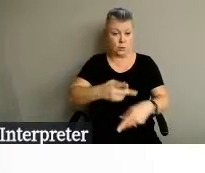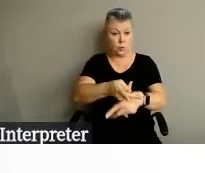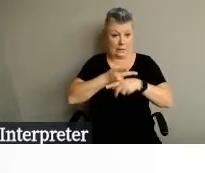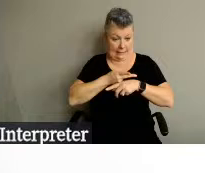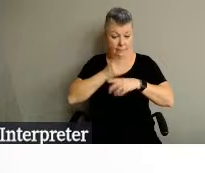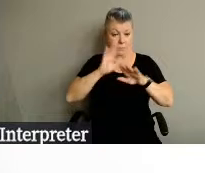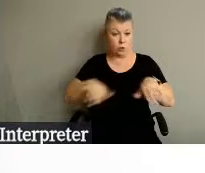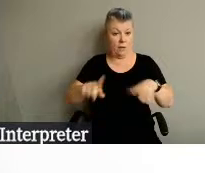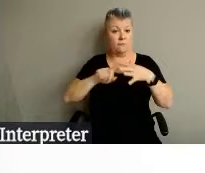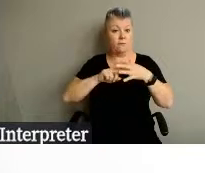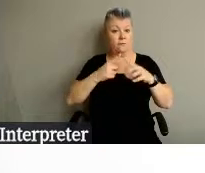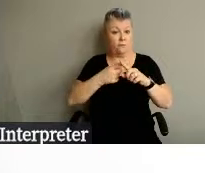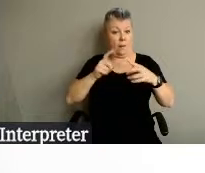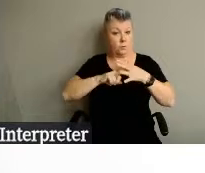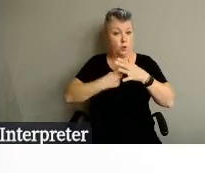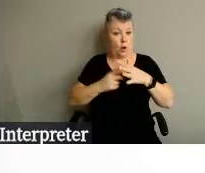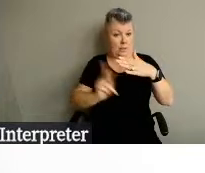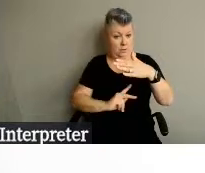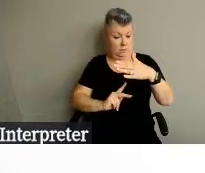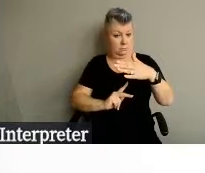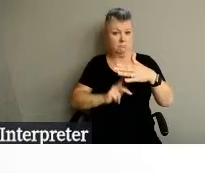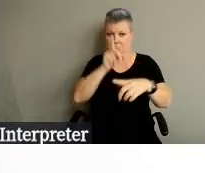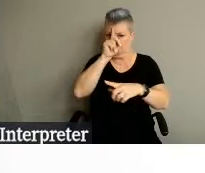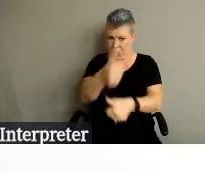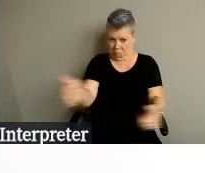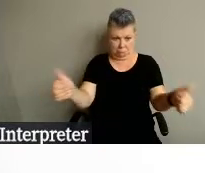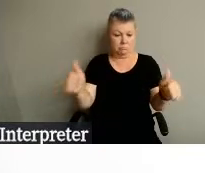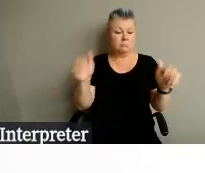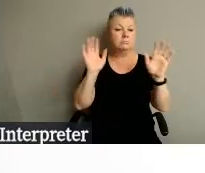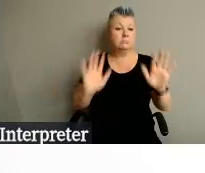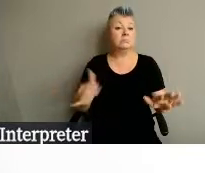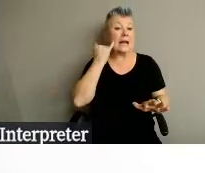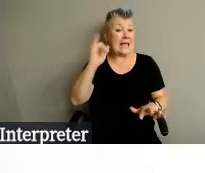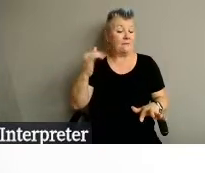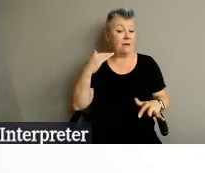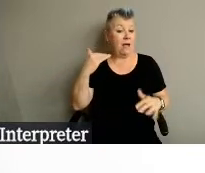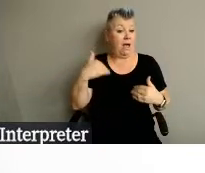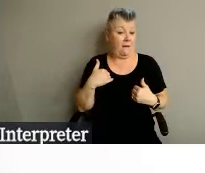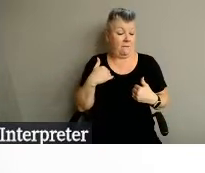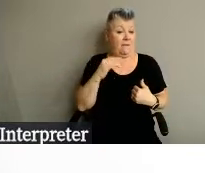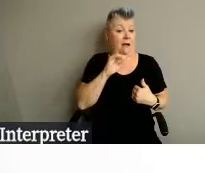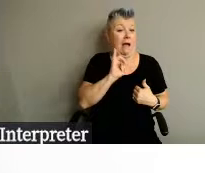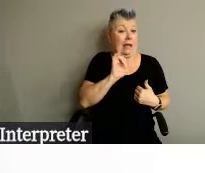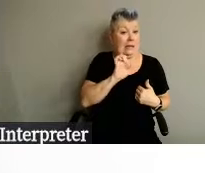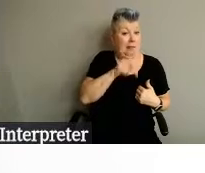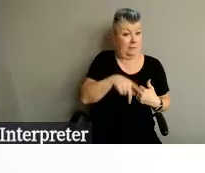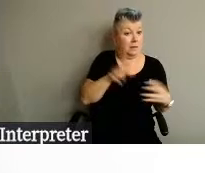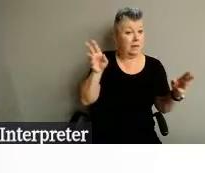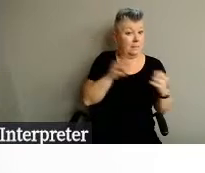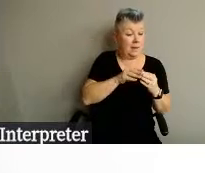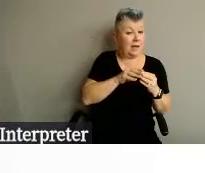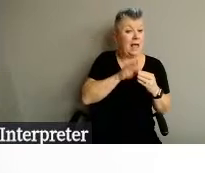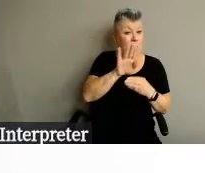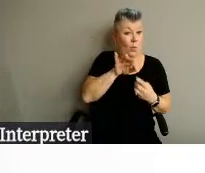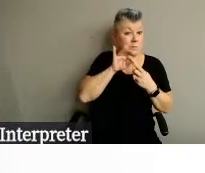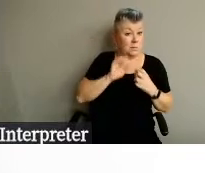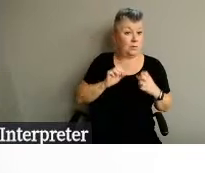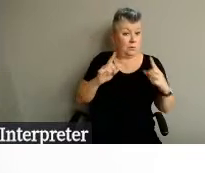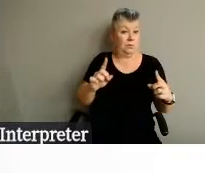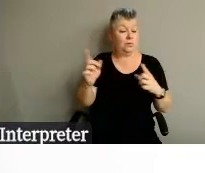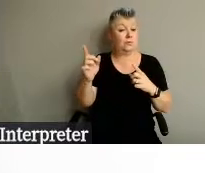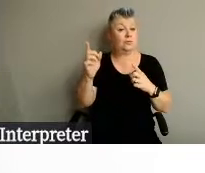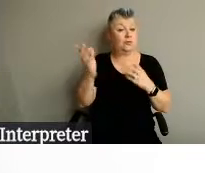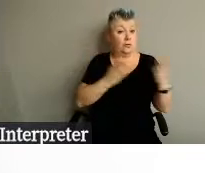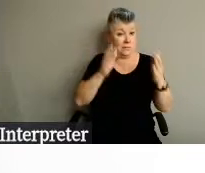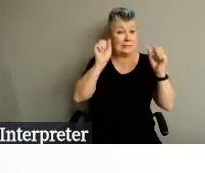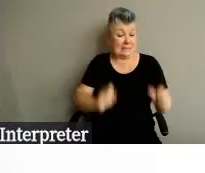do so. However, if we have an IEP team meeting and it is determined that your special education services can be programmed for in